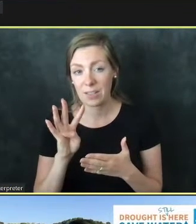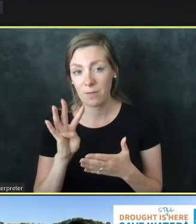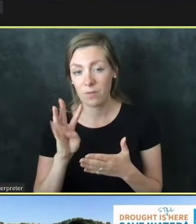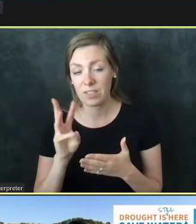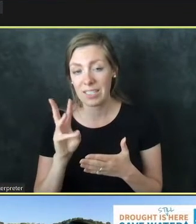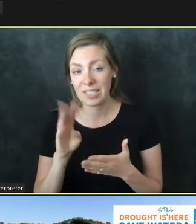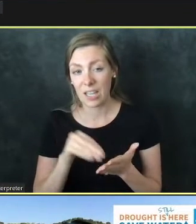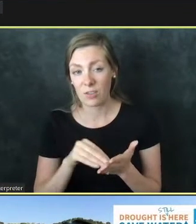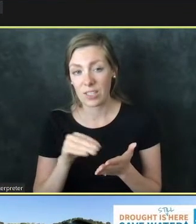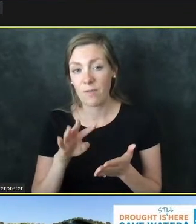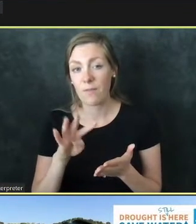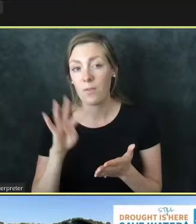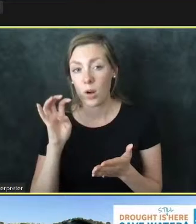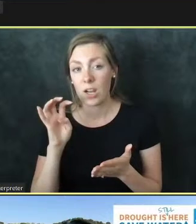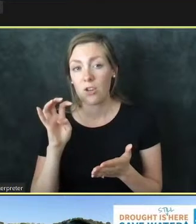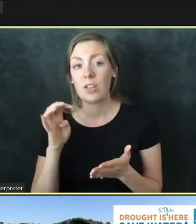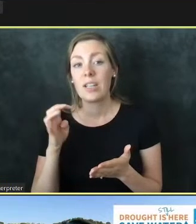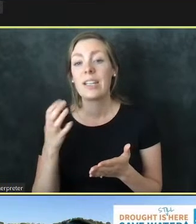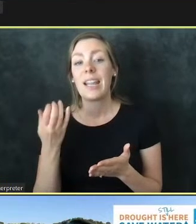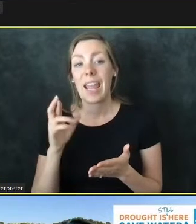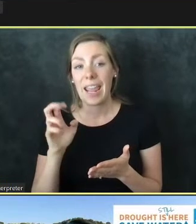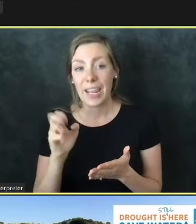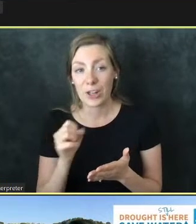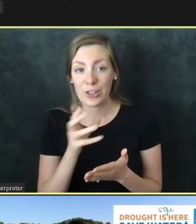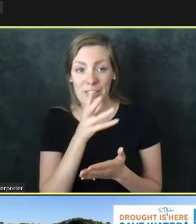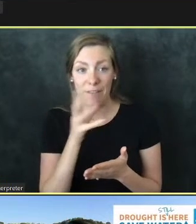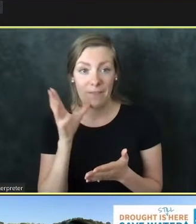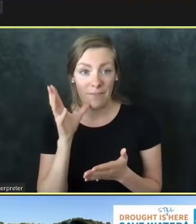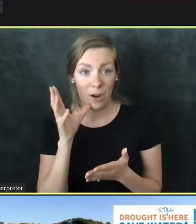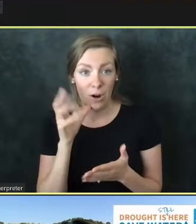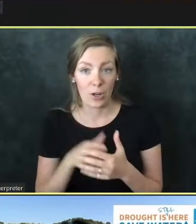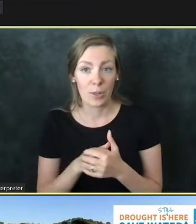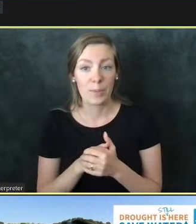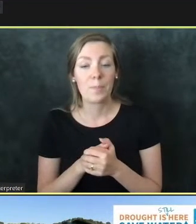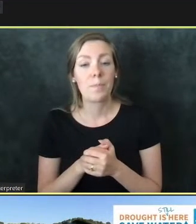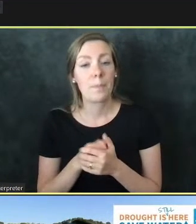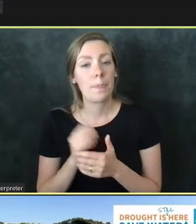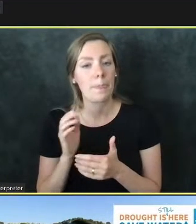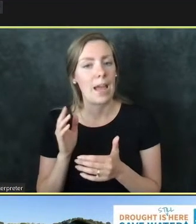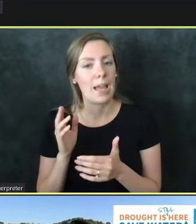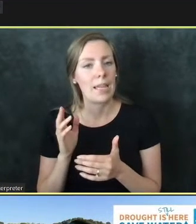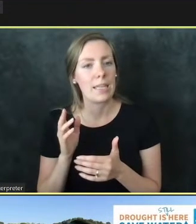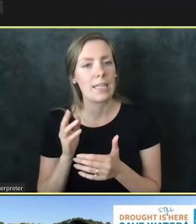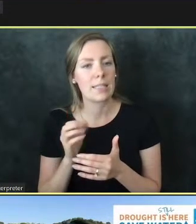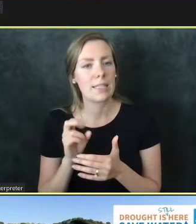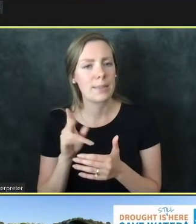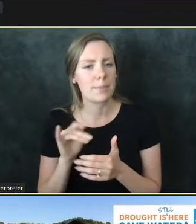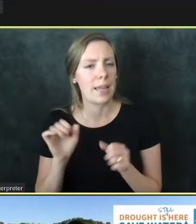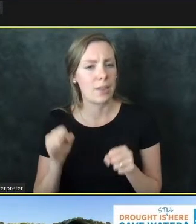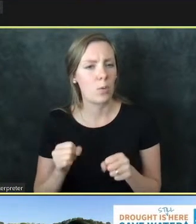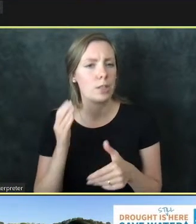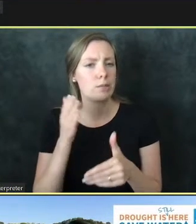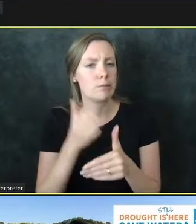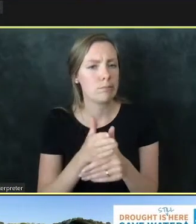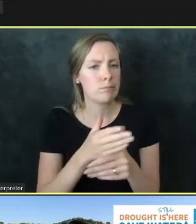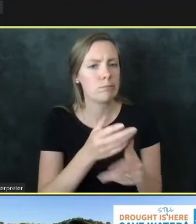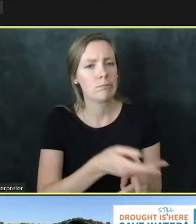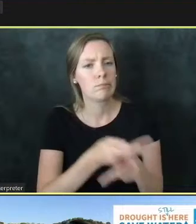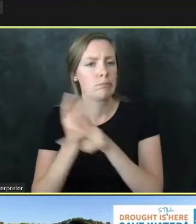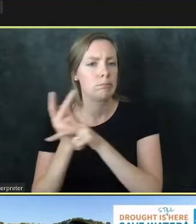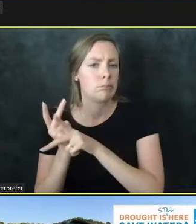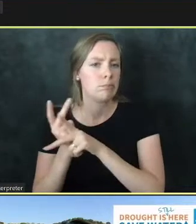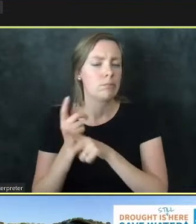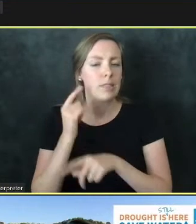farmland. para diferente That para water varias supply partes is de an tierra interruptible supply. de So agricultura. during times of drought, when we have less